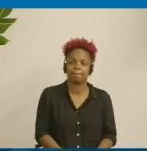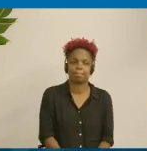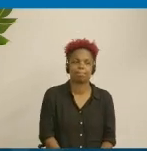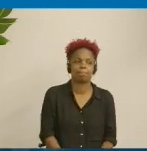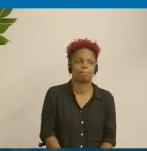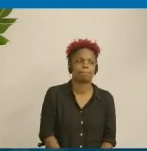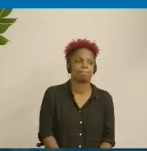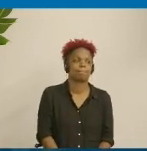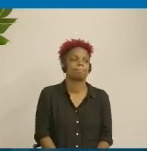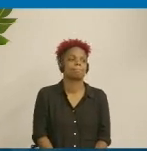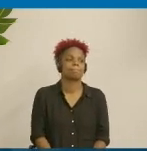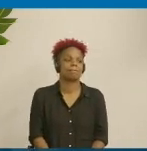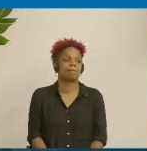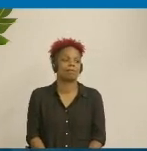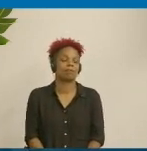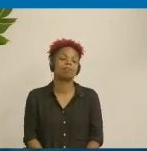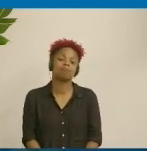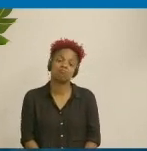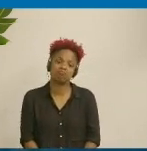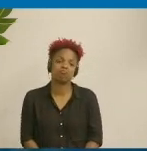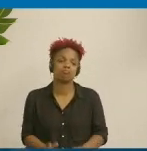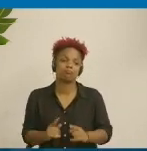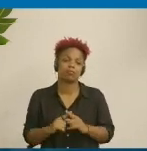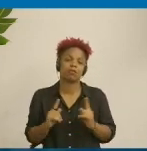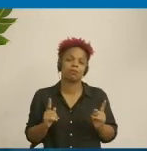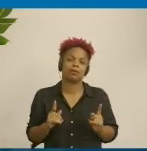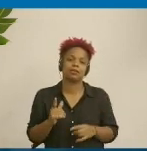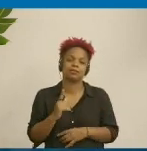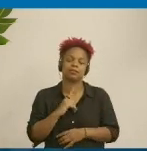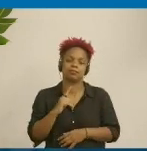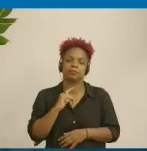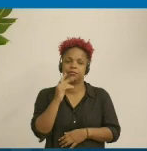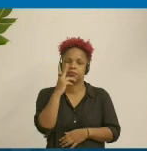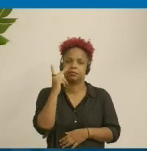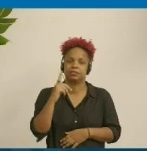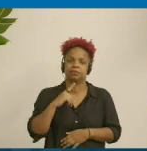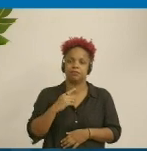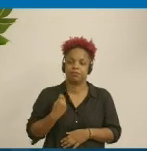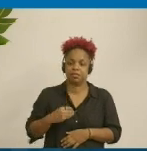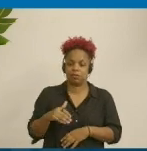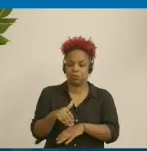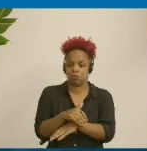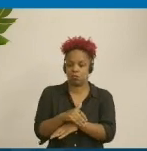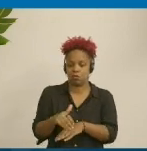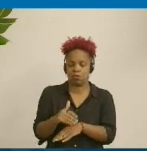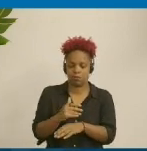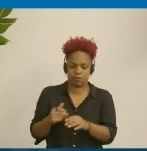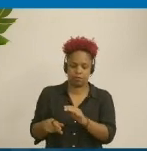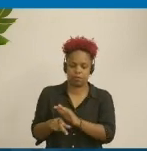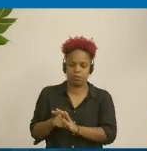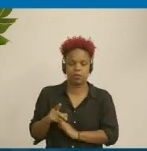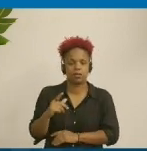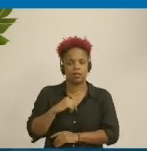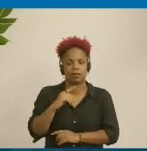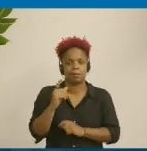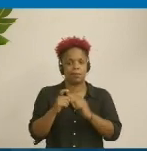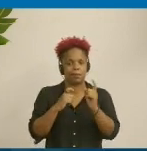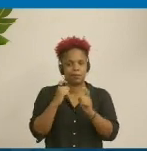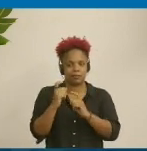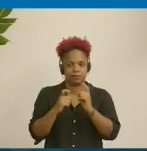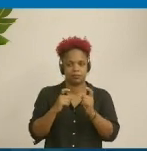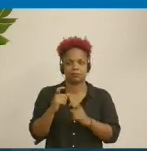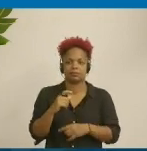think the homeless are part of our main concerns. So I don't know if that answers what.